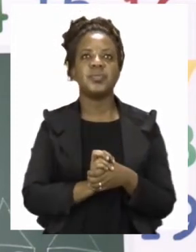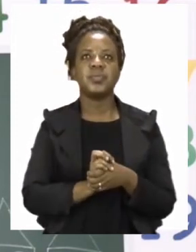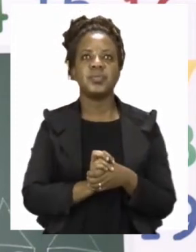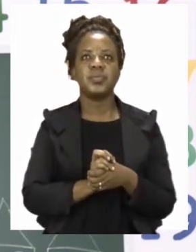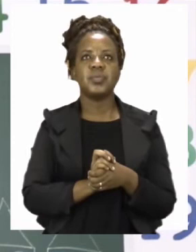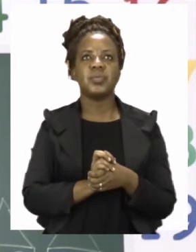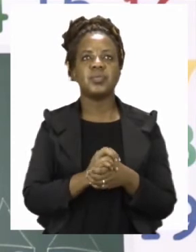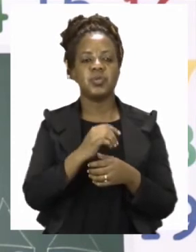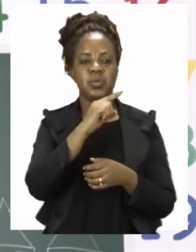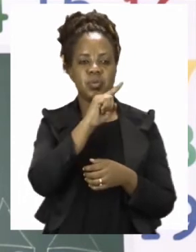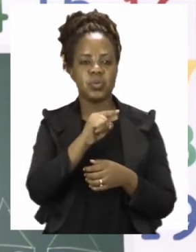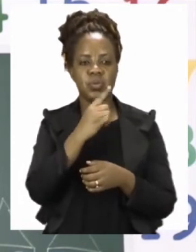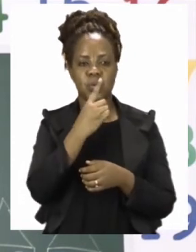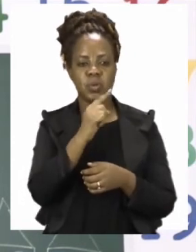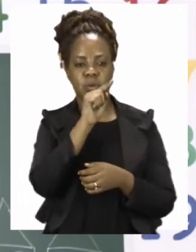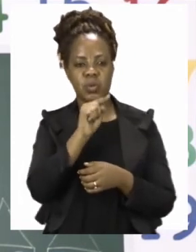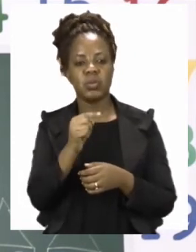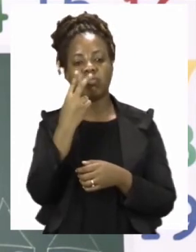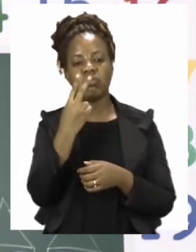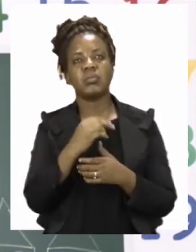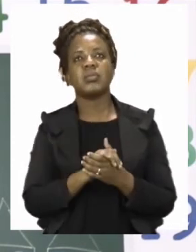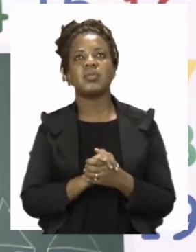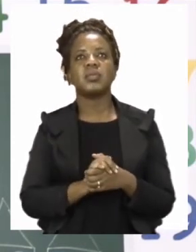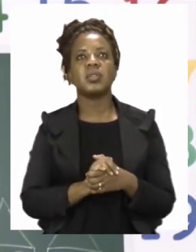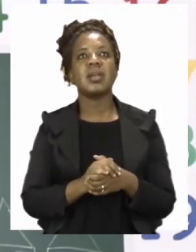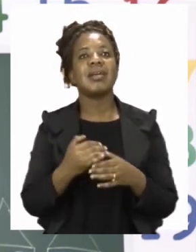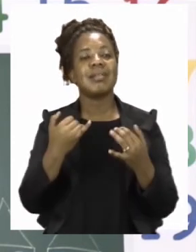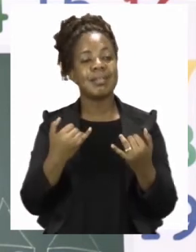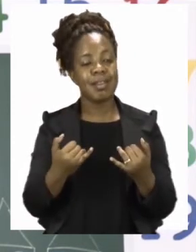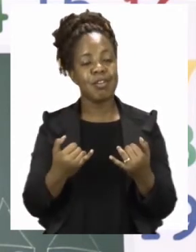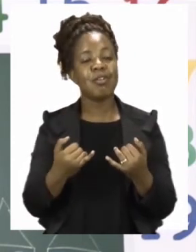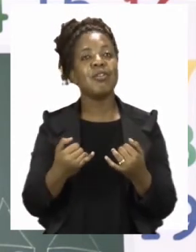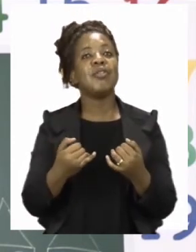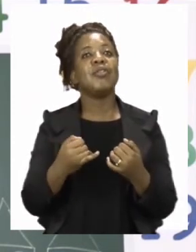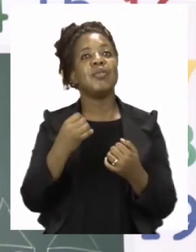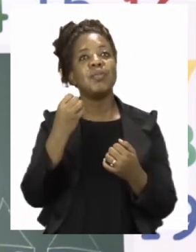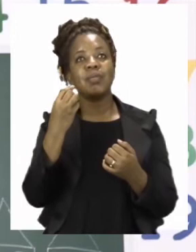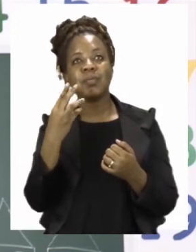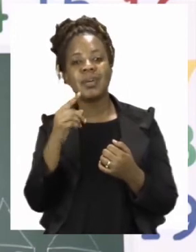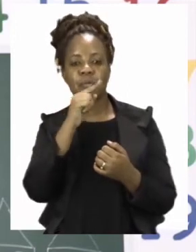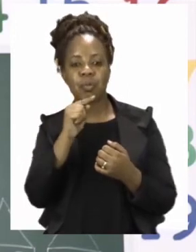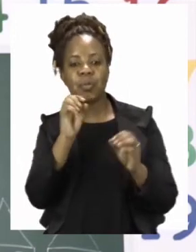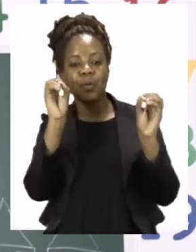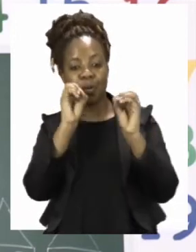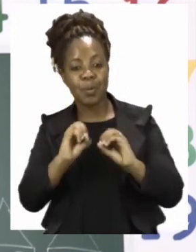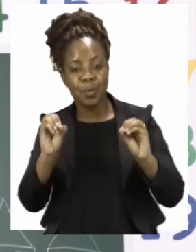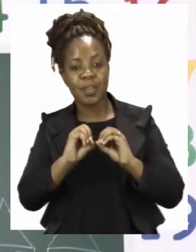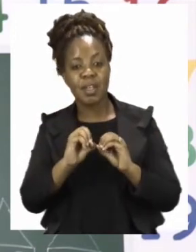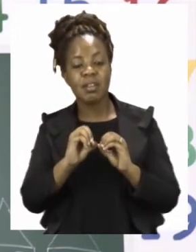missing number. We are going to do A and H together. So let's take a look at the